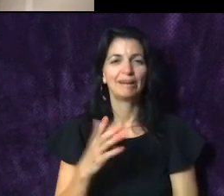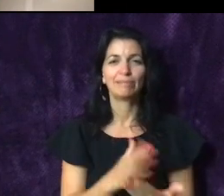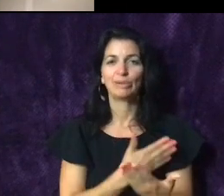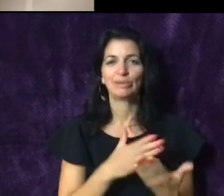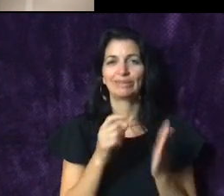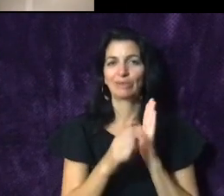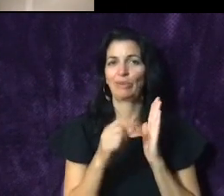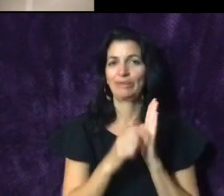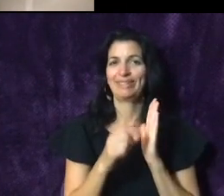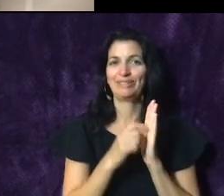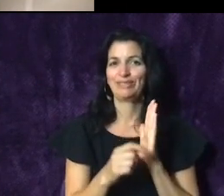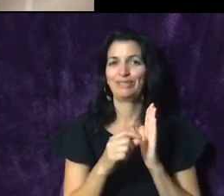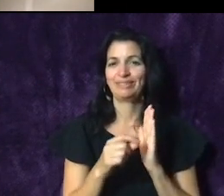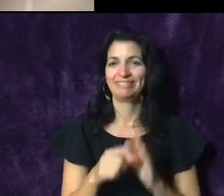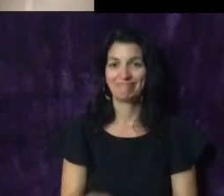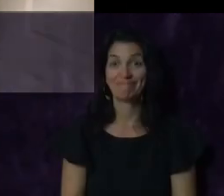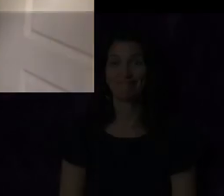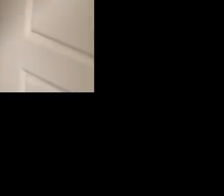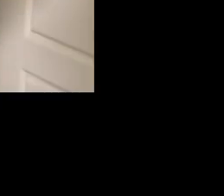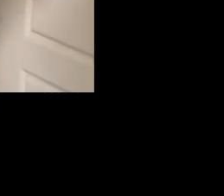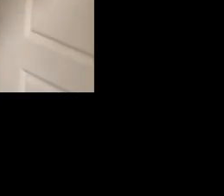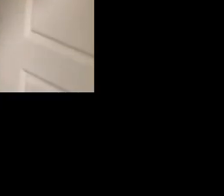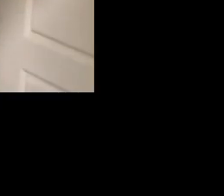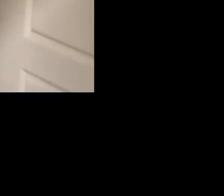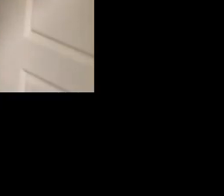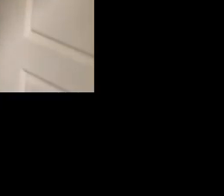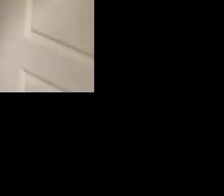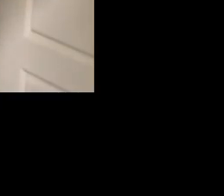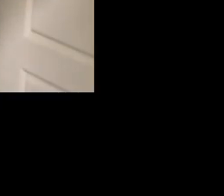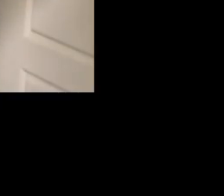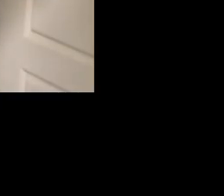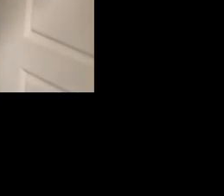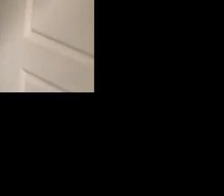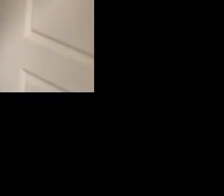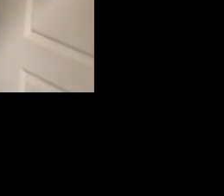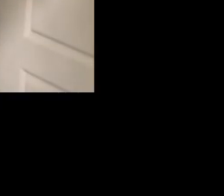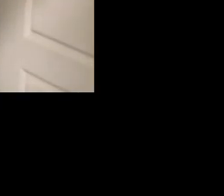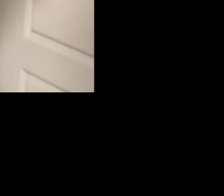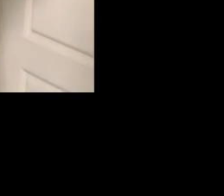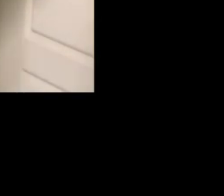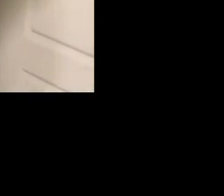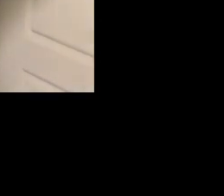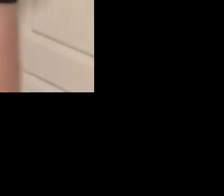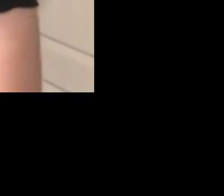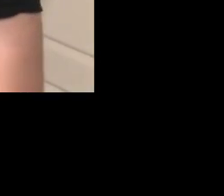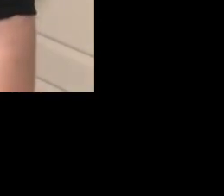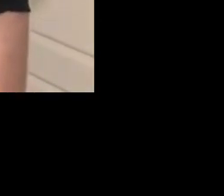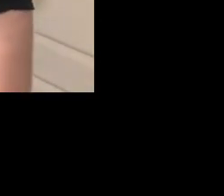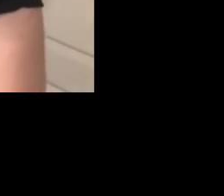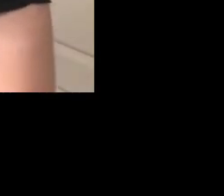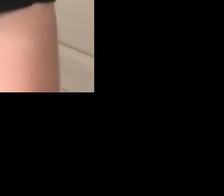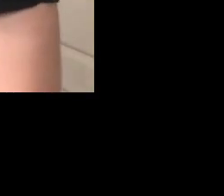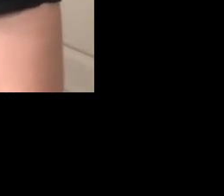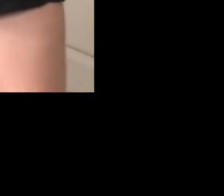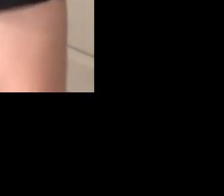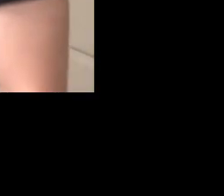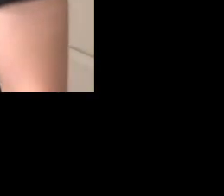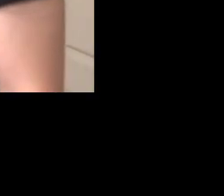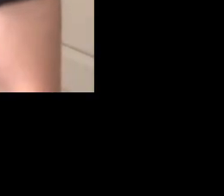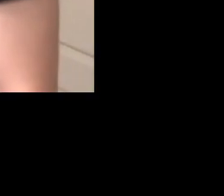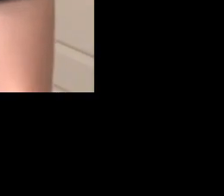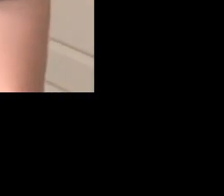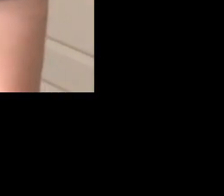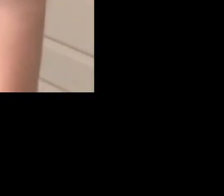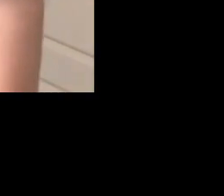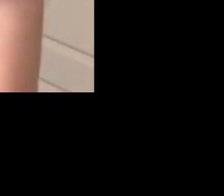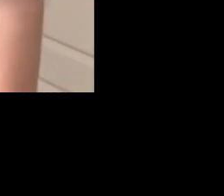trick. If I do 2 bars like this and 2 dots, does anyone know what this does to